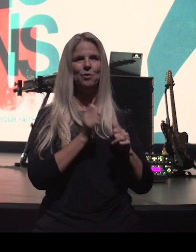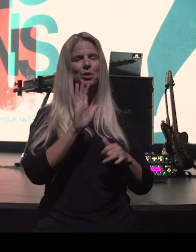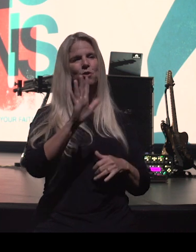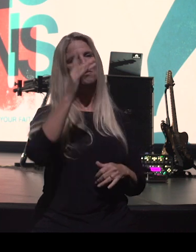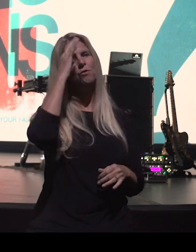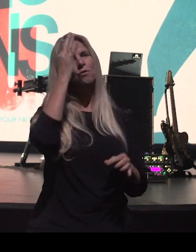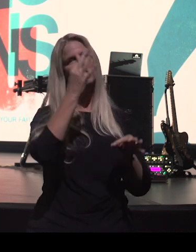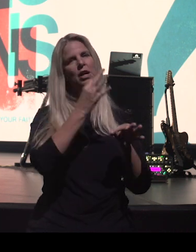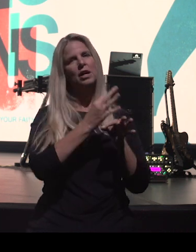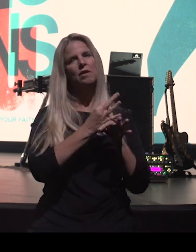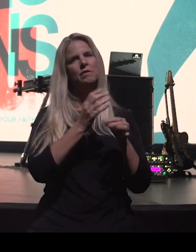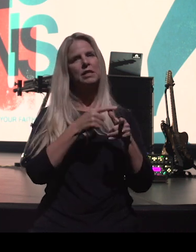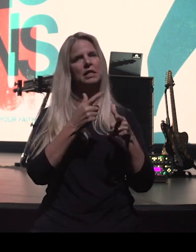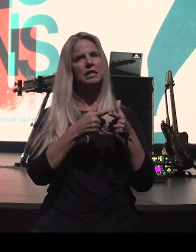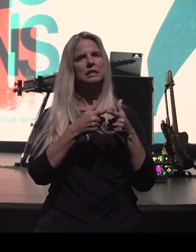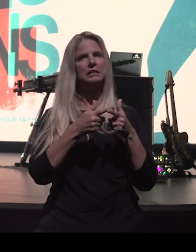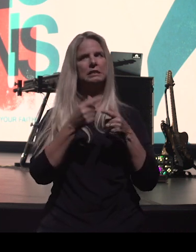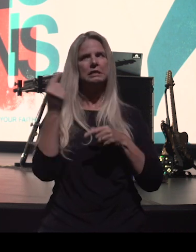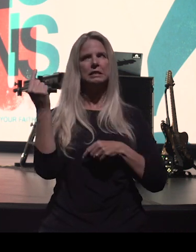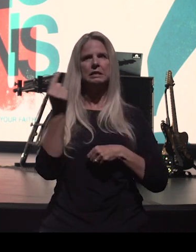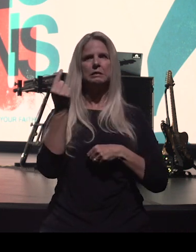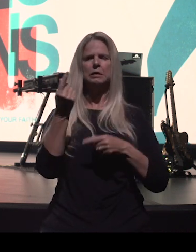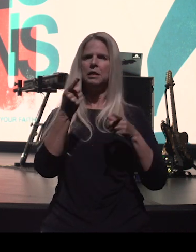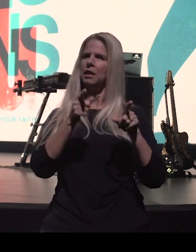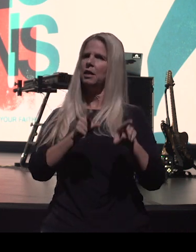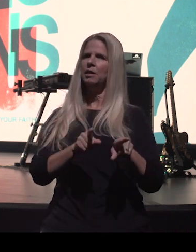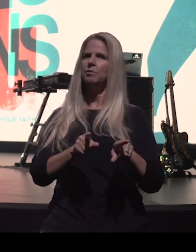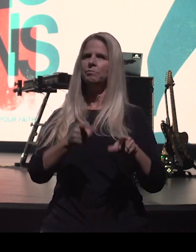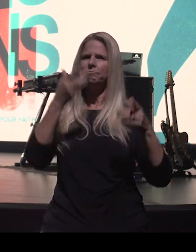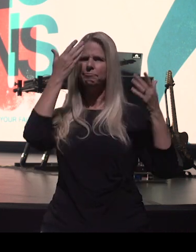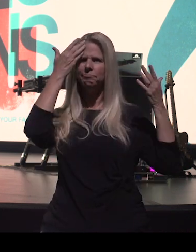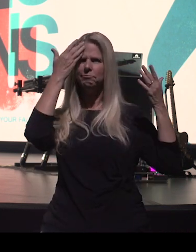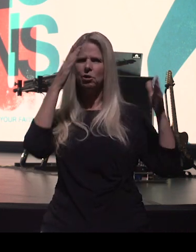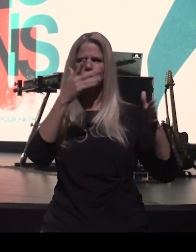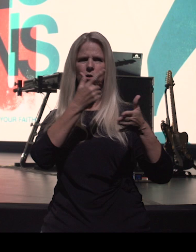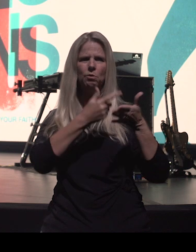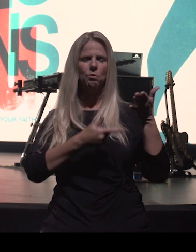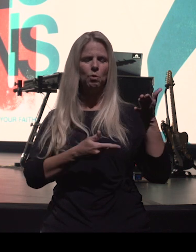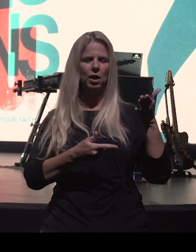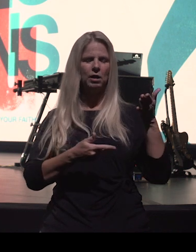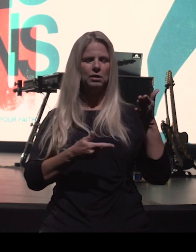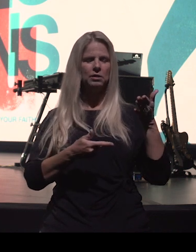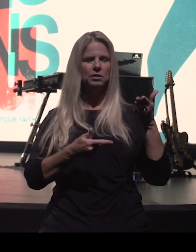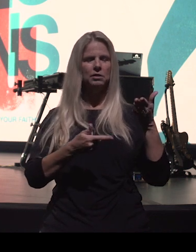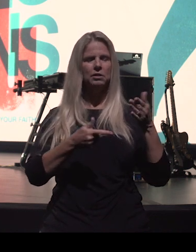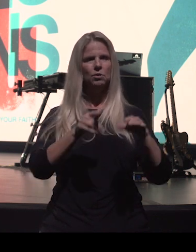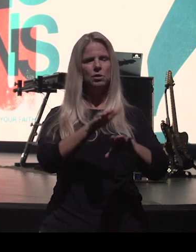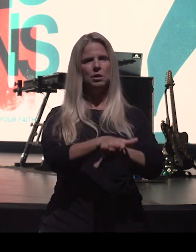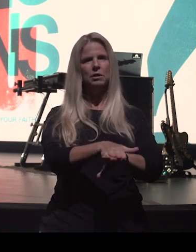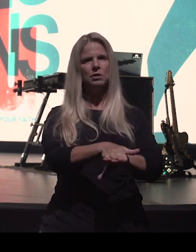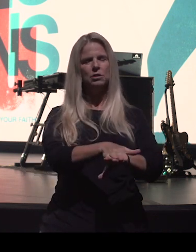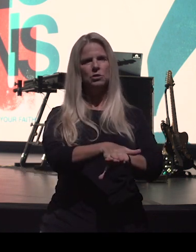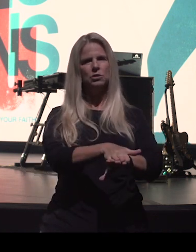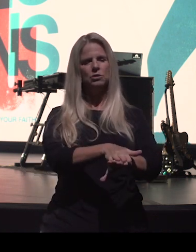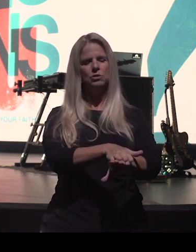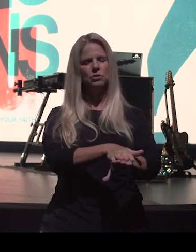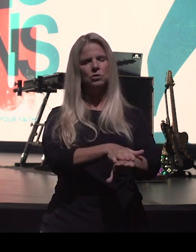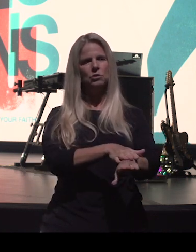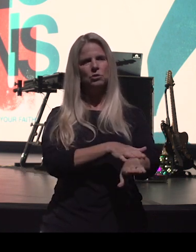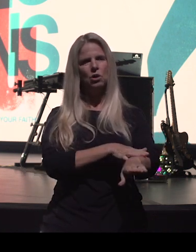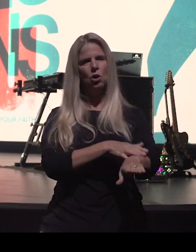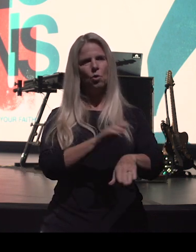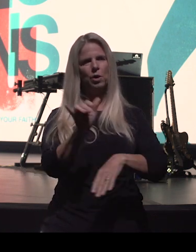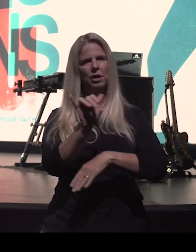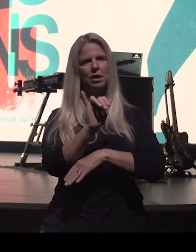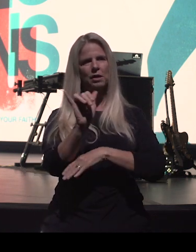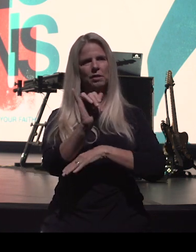And then something happened. And sometimes you're not even sure what, but things just slowed down. It was like the flame on a candle that